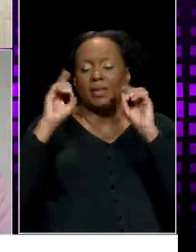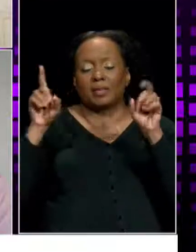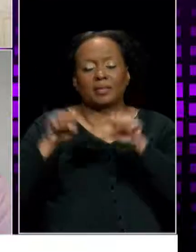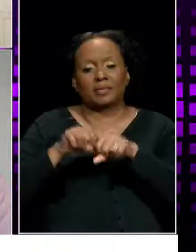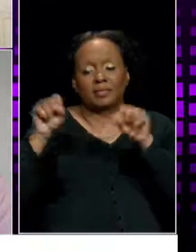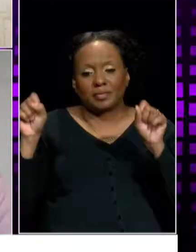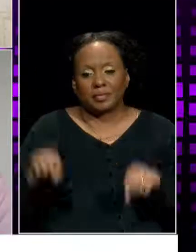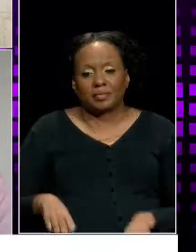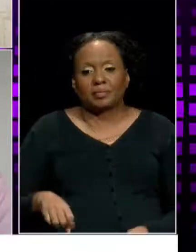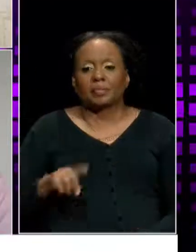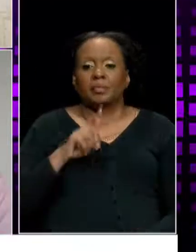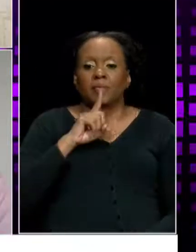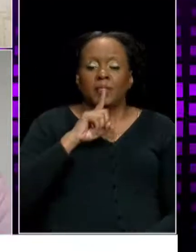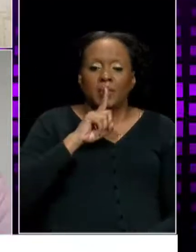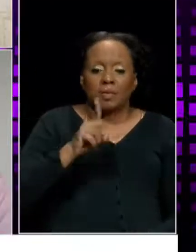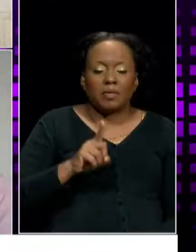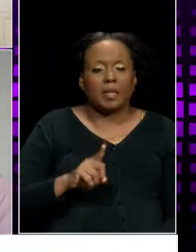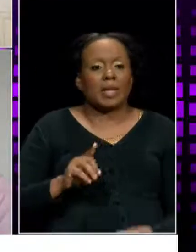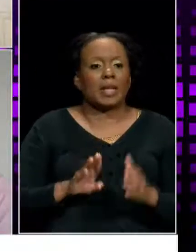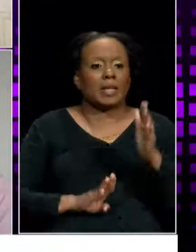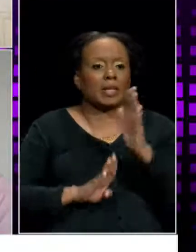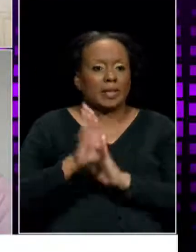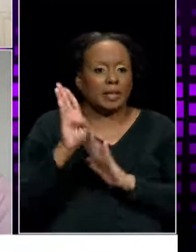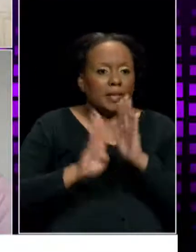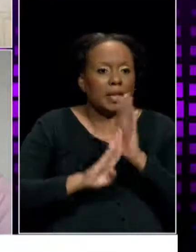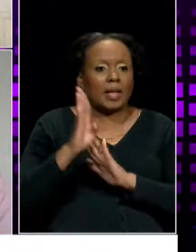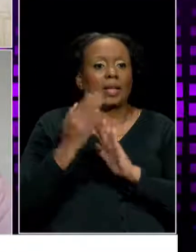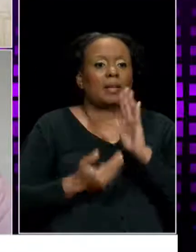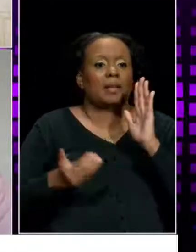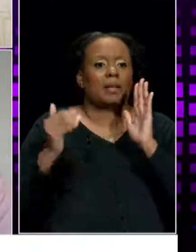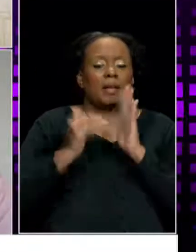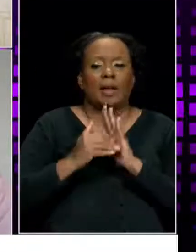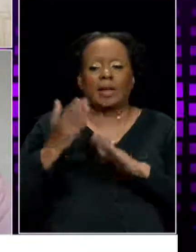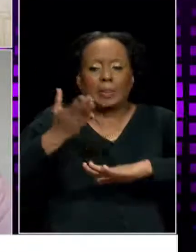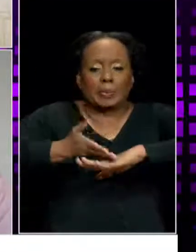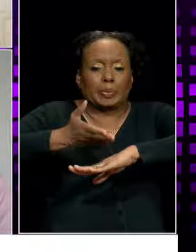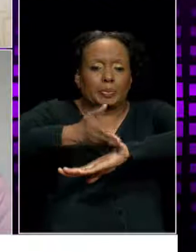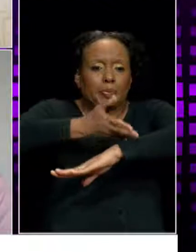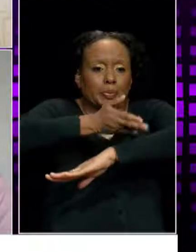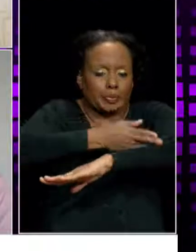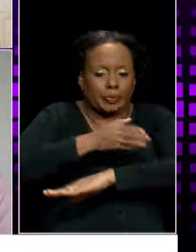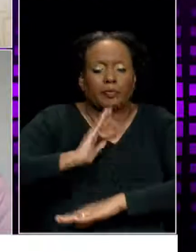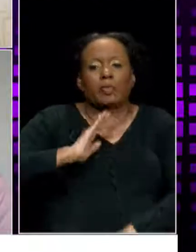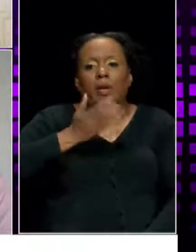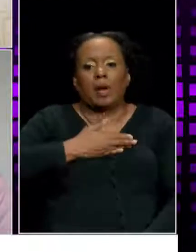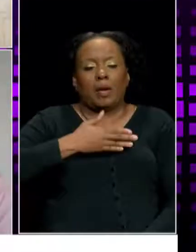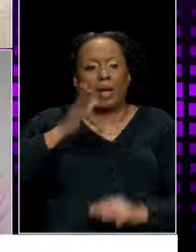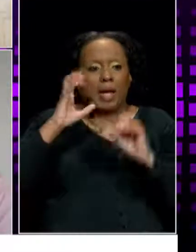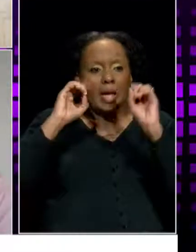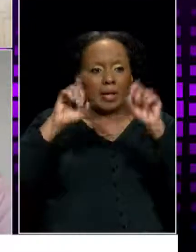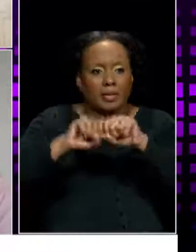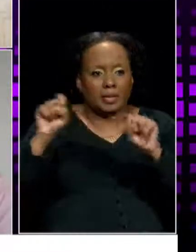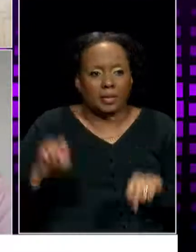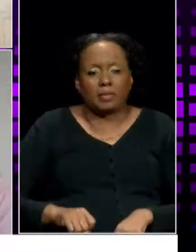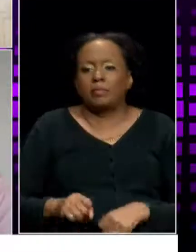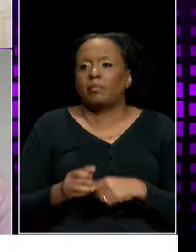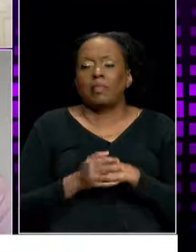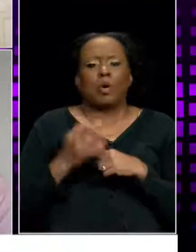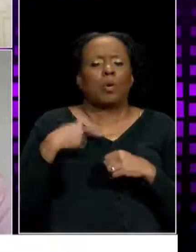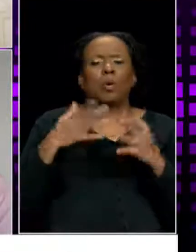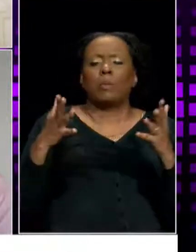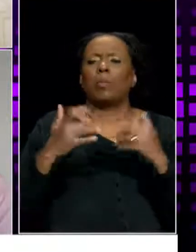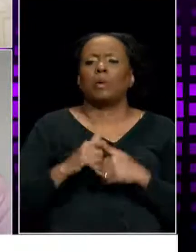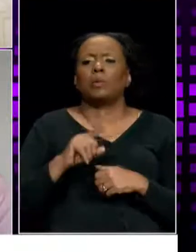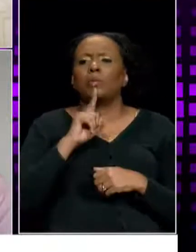of redeveloping or redesigning our education system and making sure that it's fit for purpose. We want to create international students